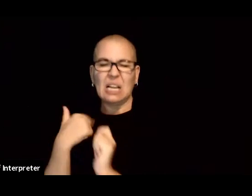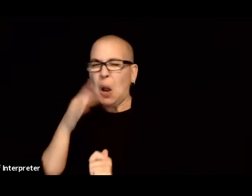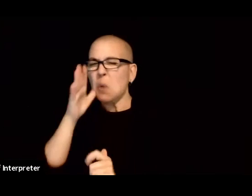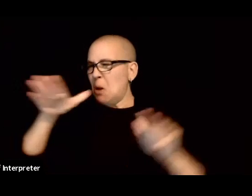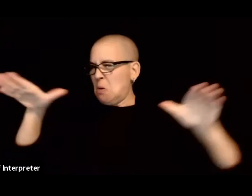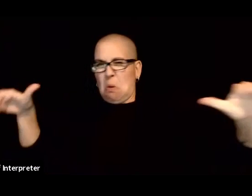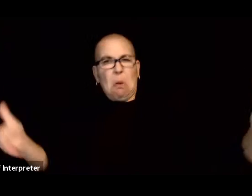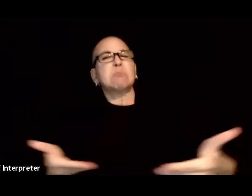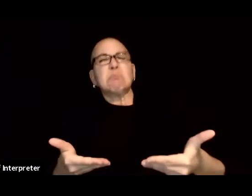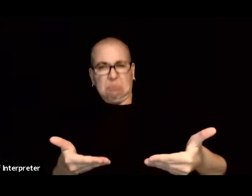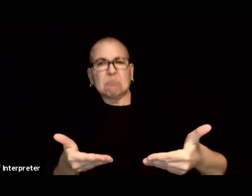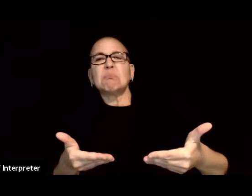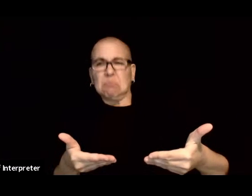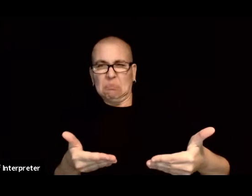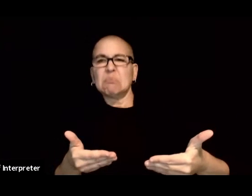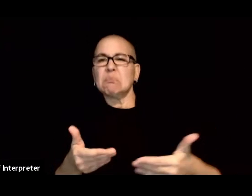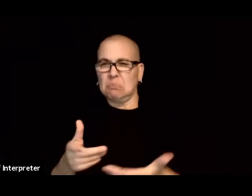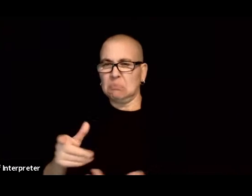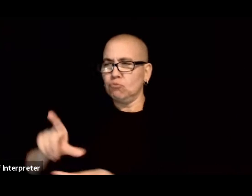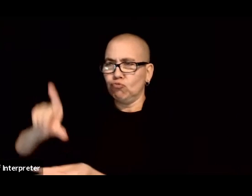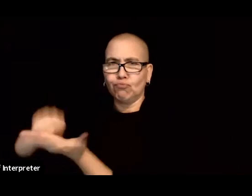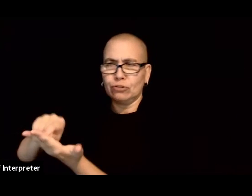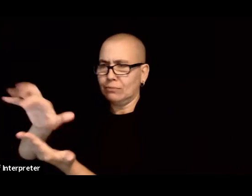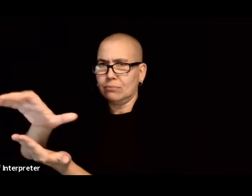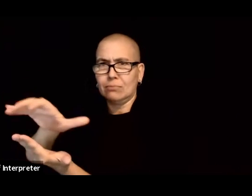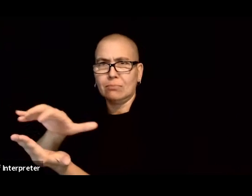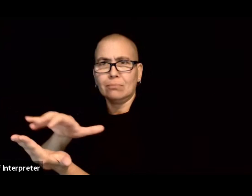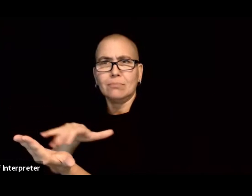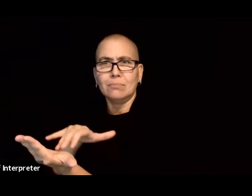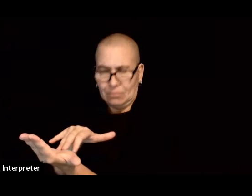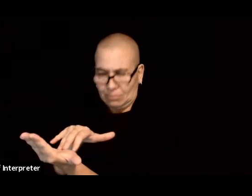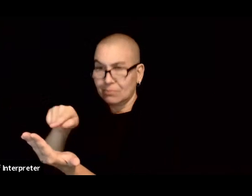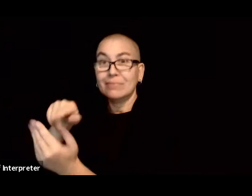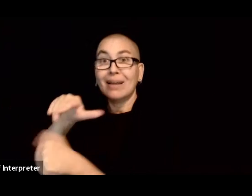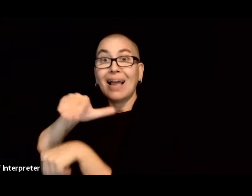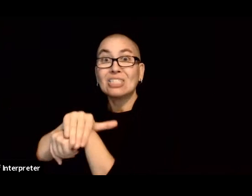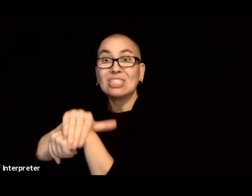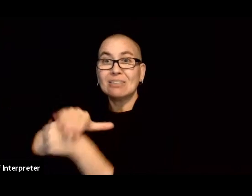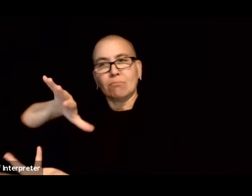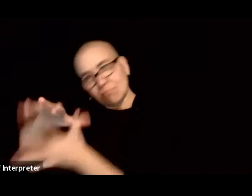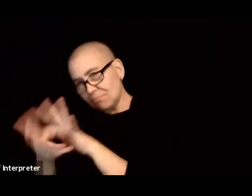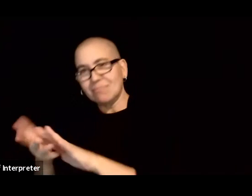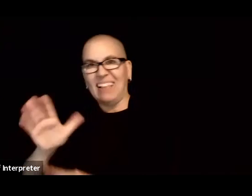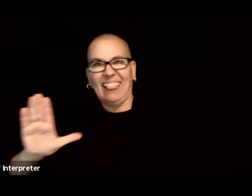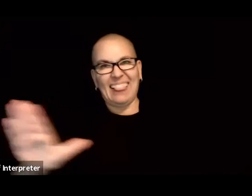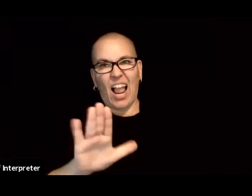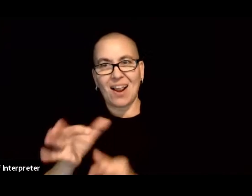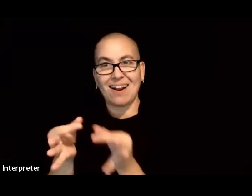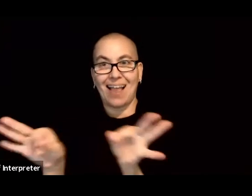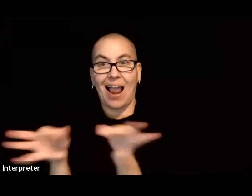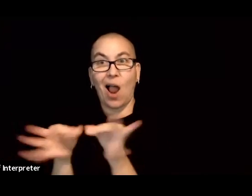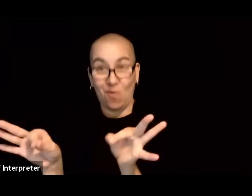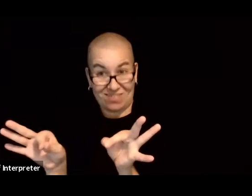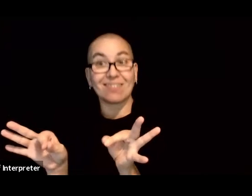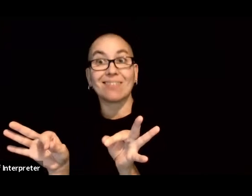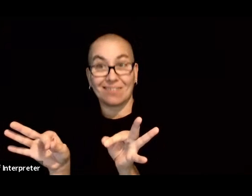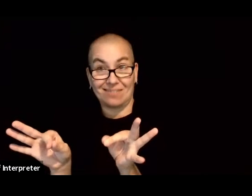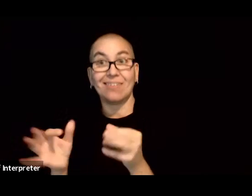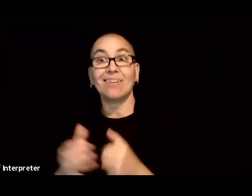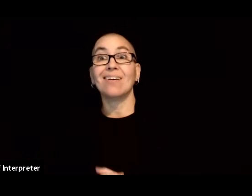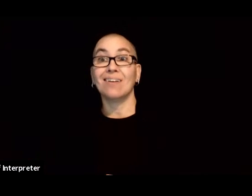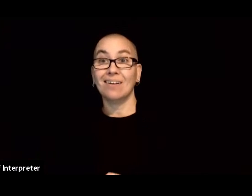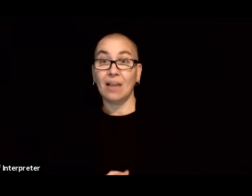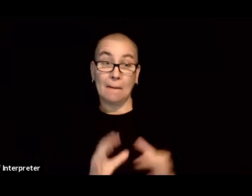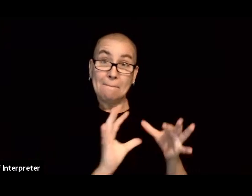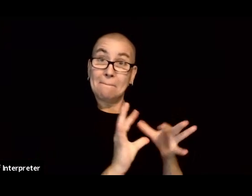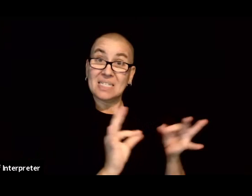are like print posters and things that can go in print media, as well as messages that have been translated and that